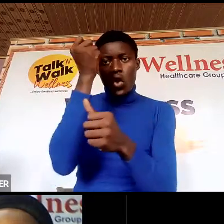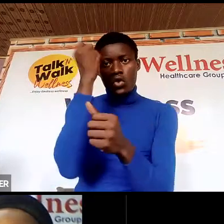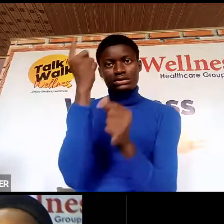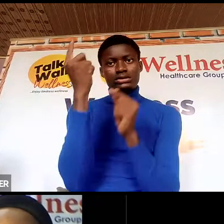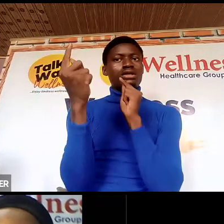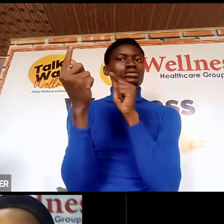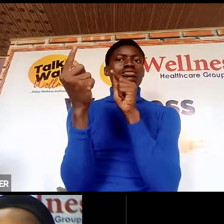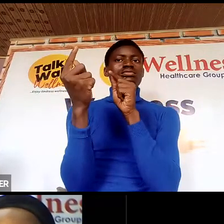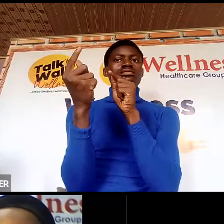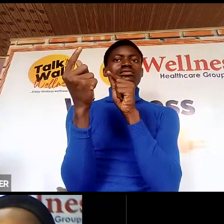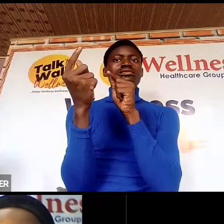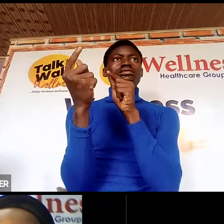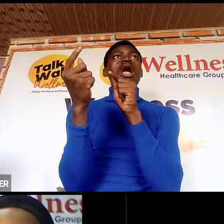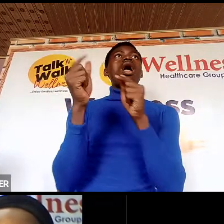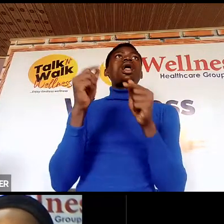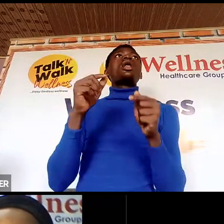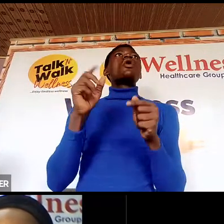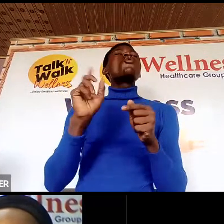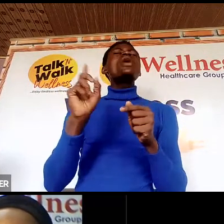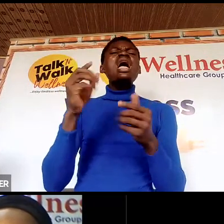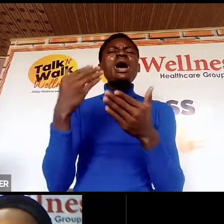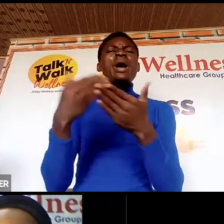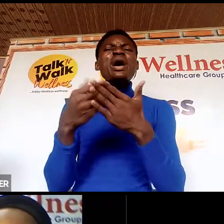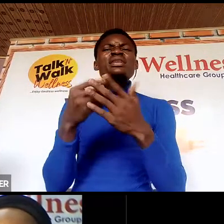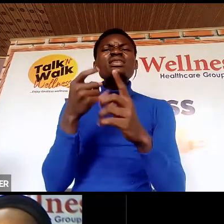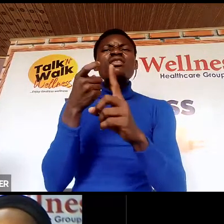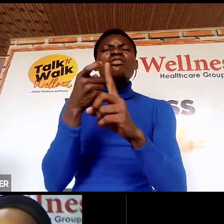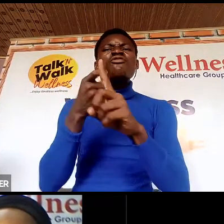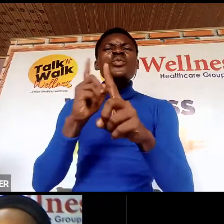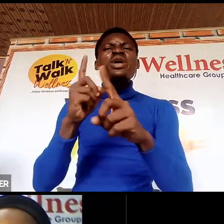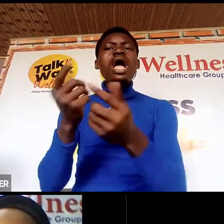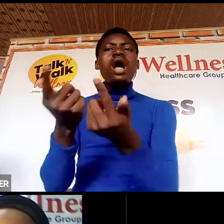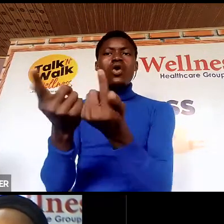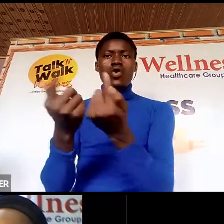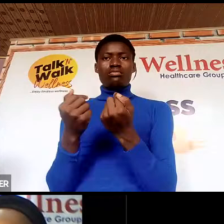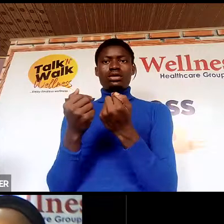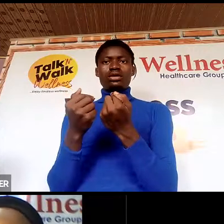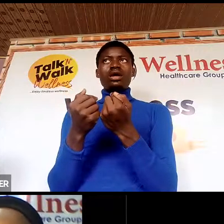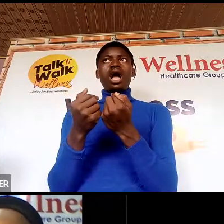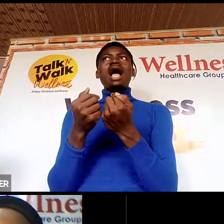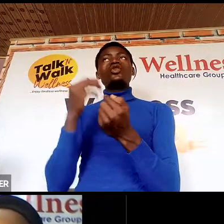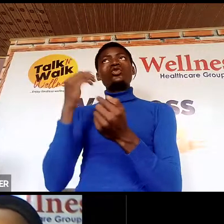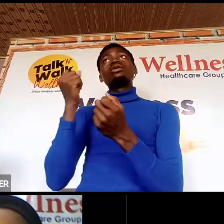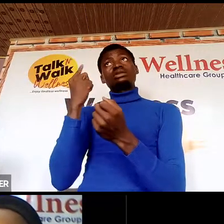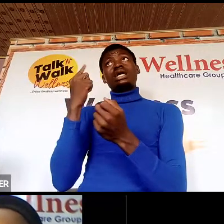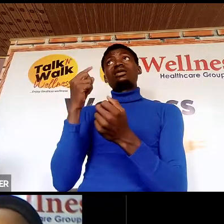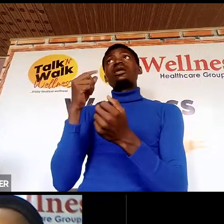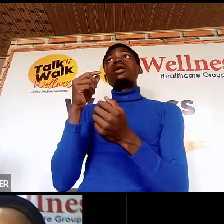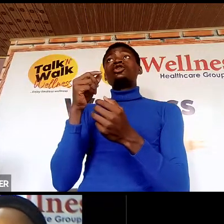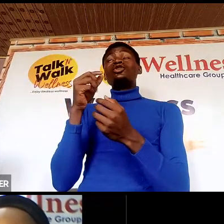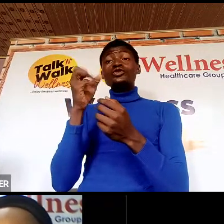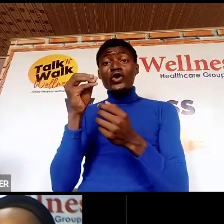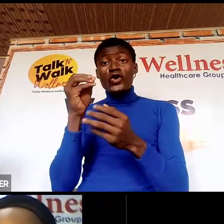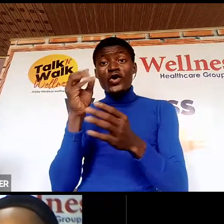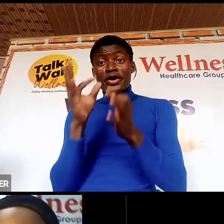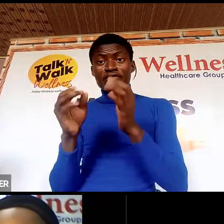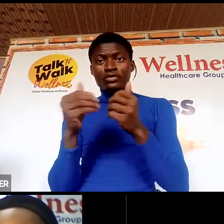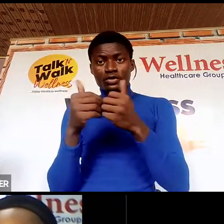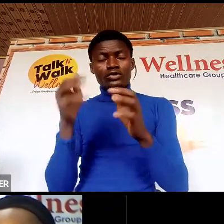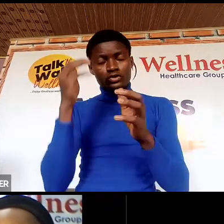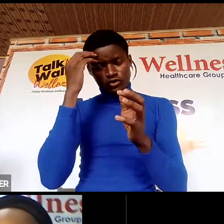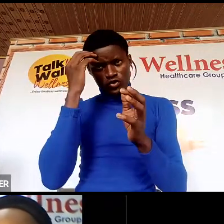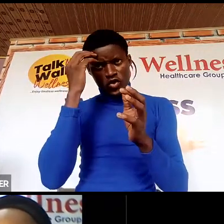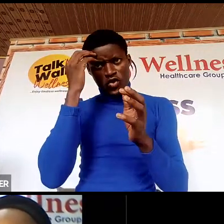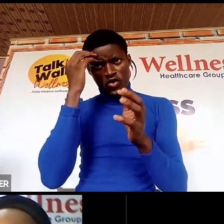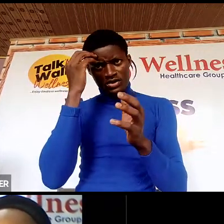making money. So at least even if you lose, you understand why you lost. Not that you are blindly doing something. But the key thing I think I would like us to